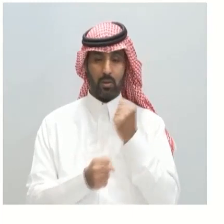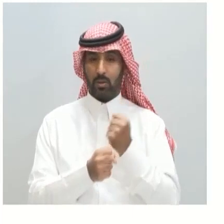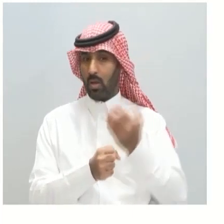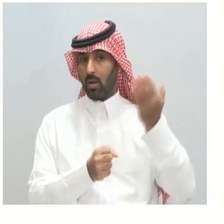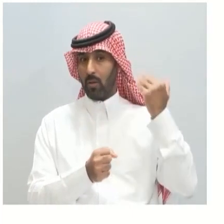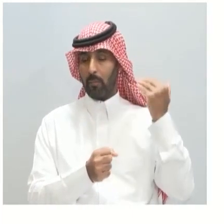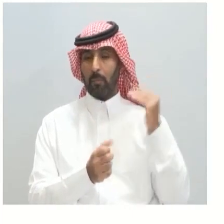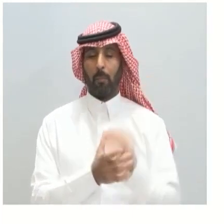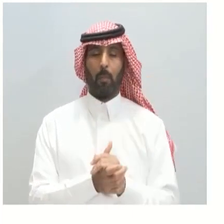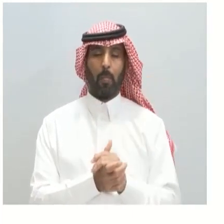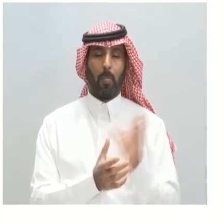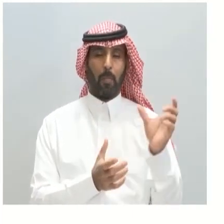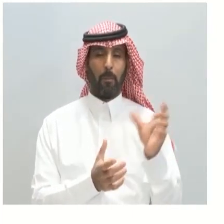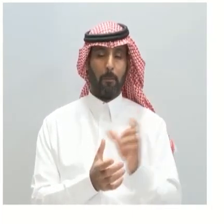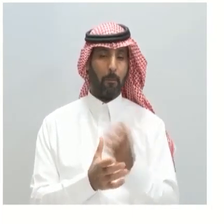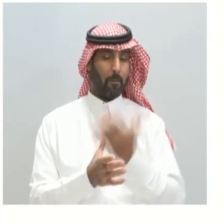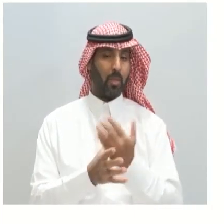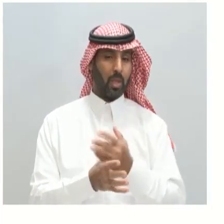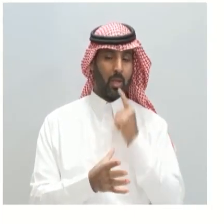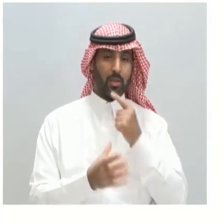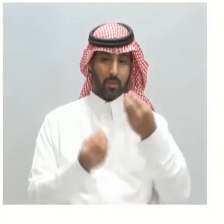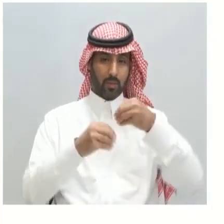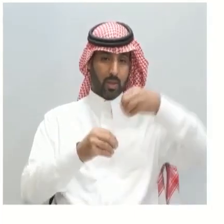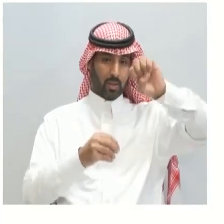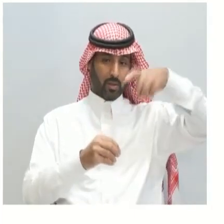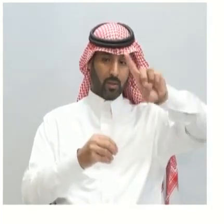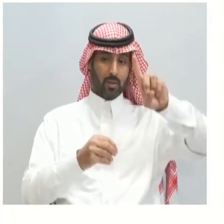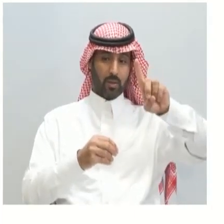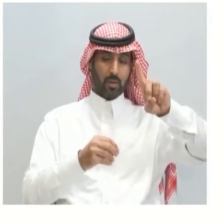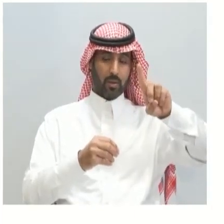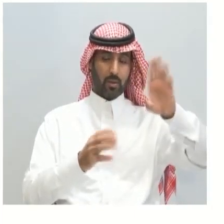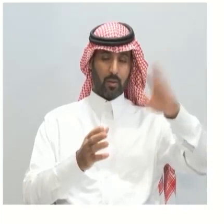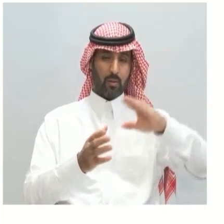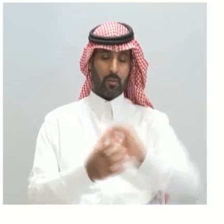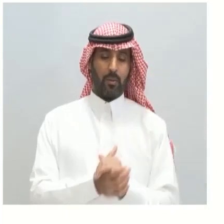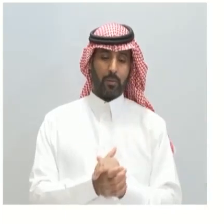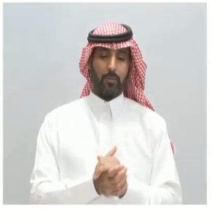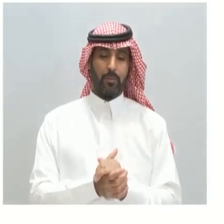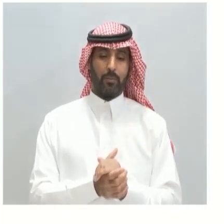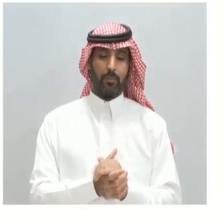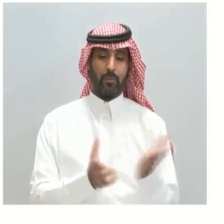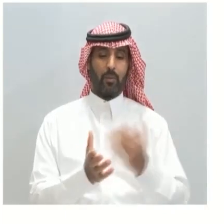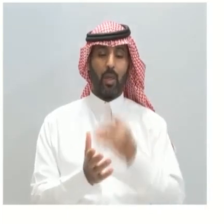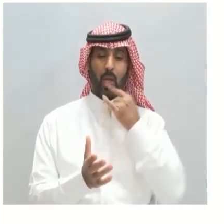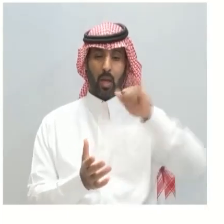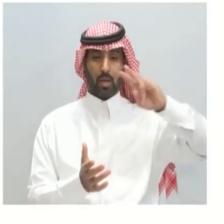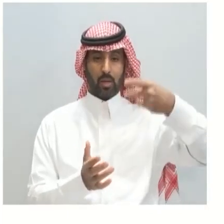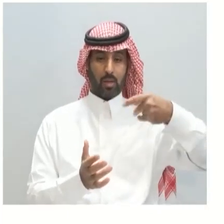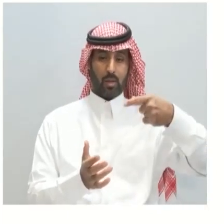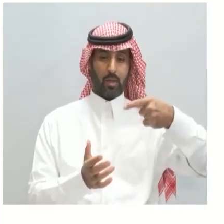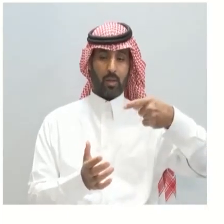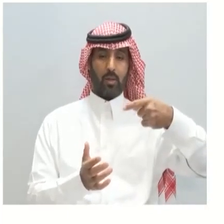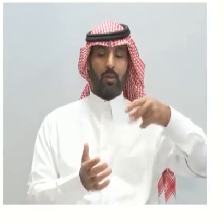past participle because we have ed, of course, because we have here ed, and this is ing, this is the